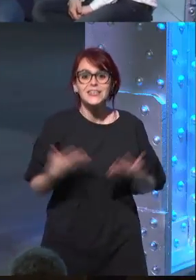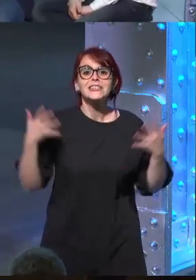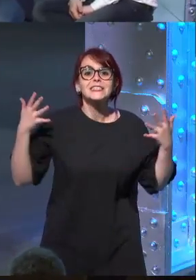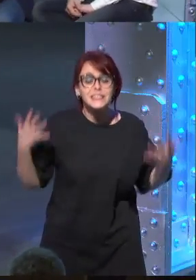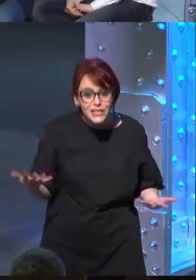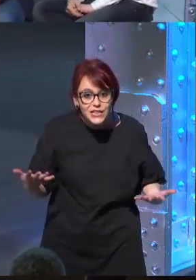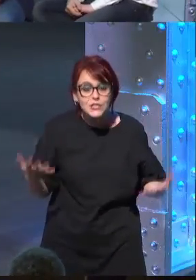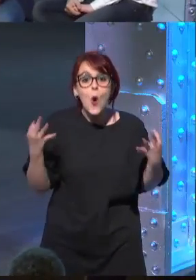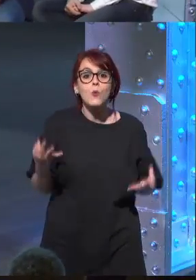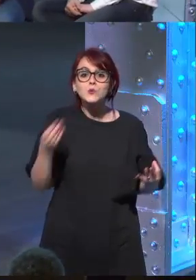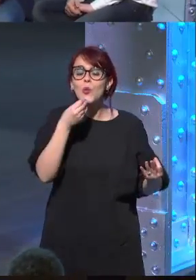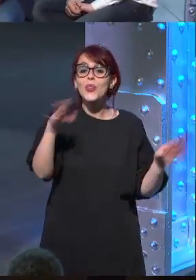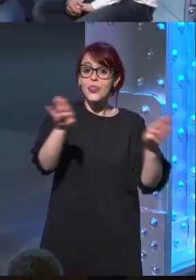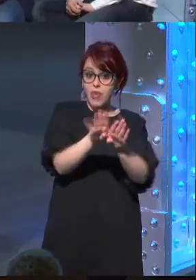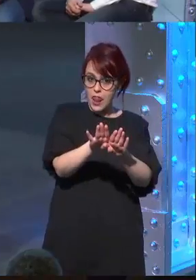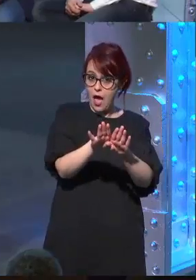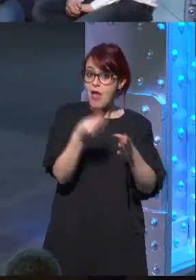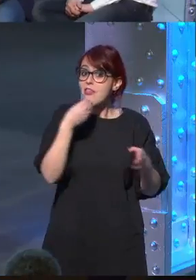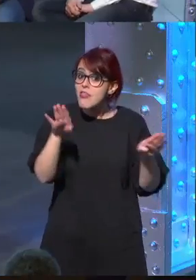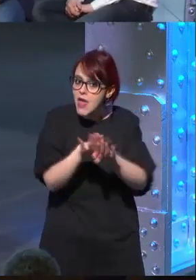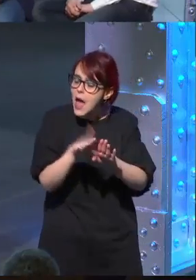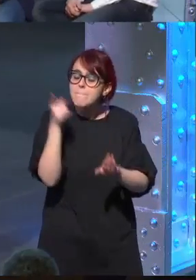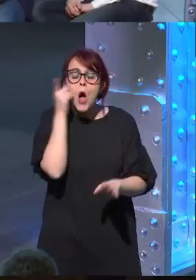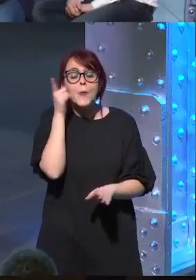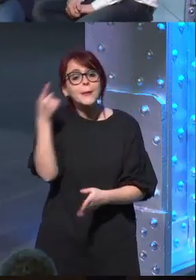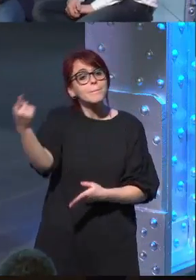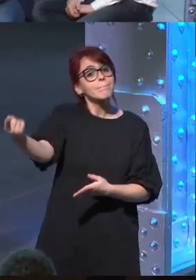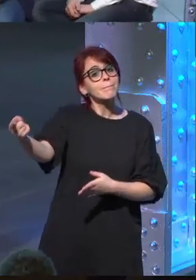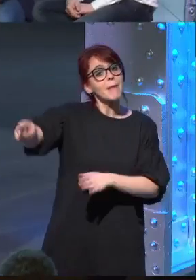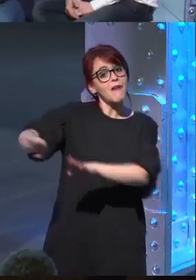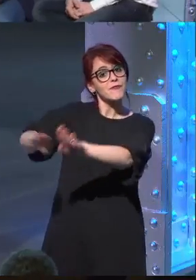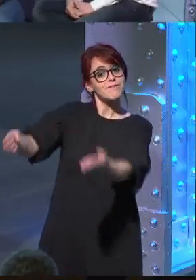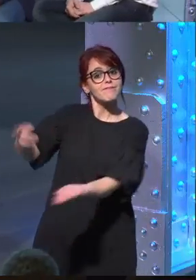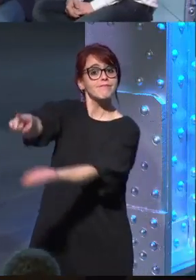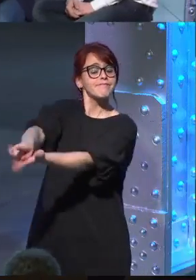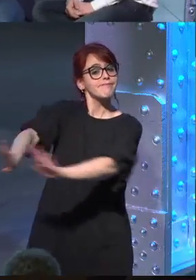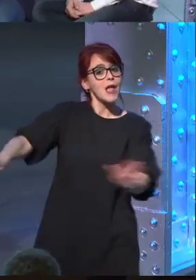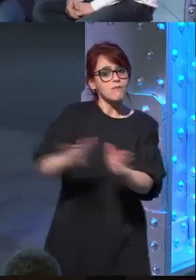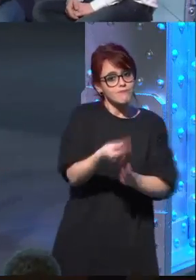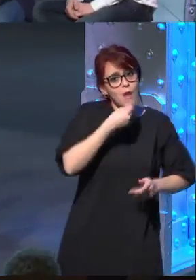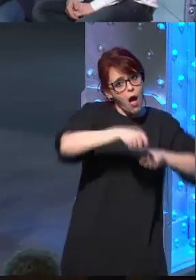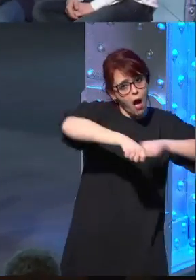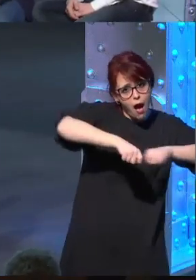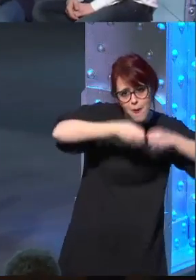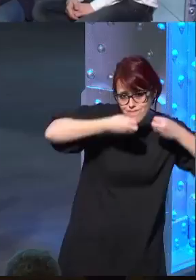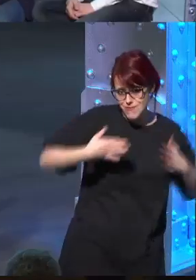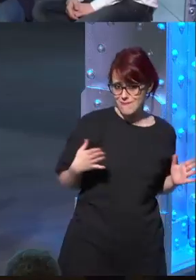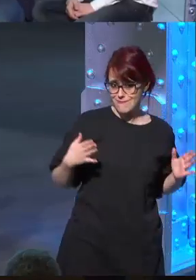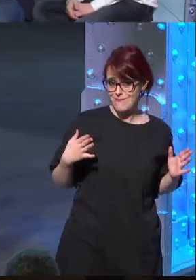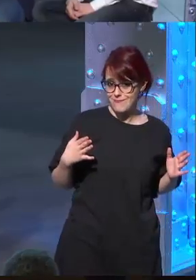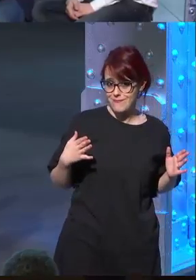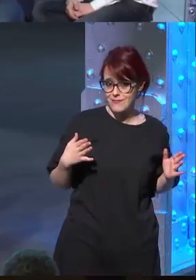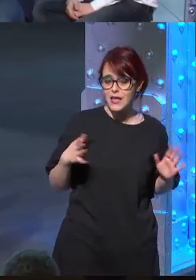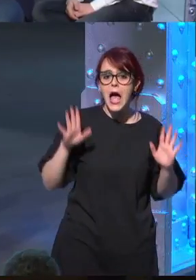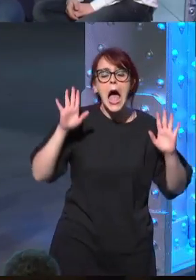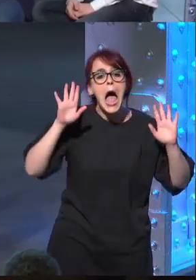I think that the conclusion today is that before dinner, all mobiles need to be removed from the table.